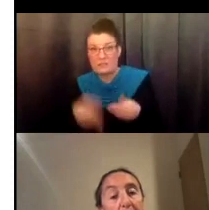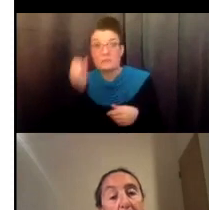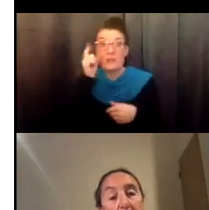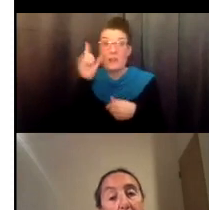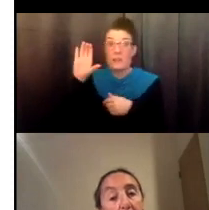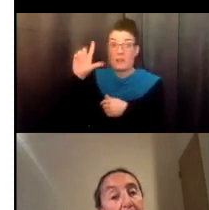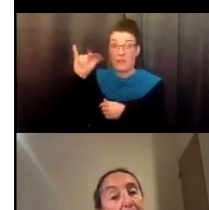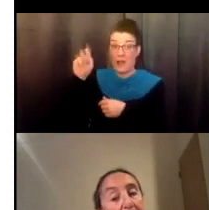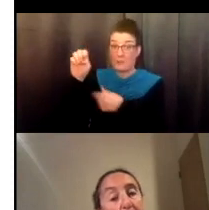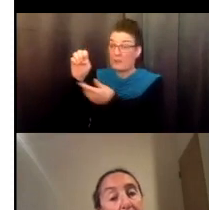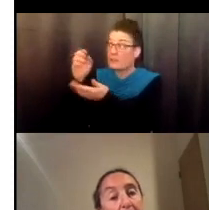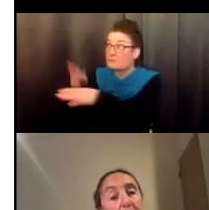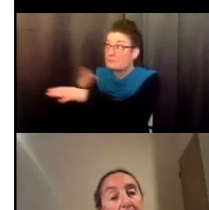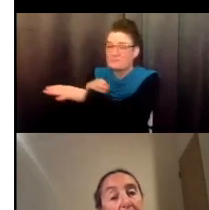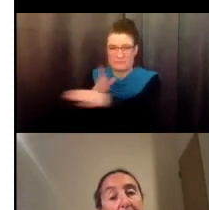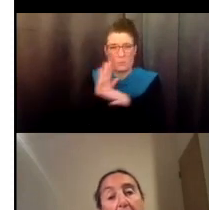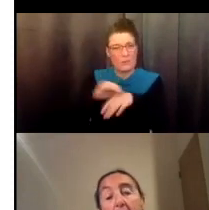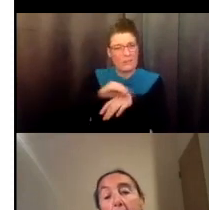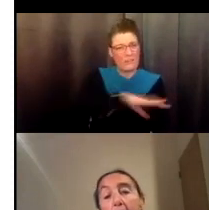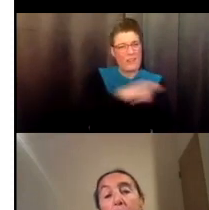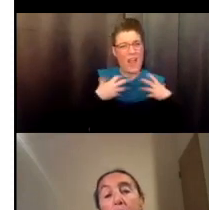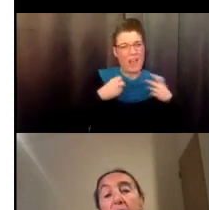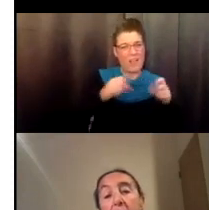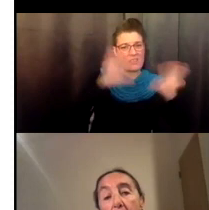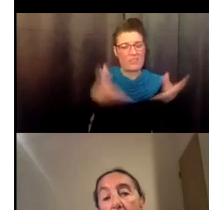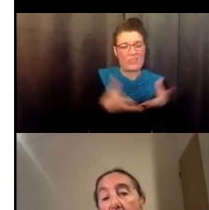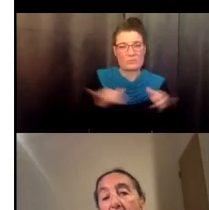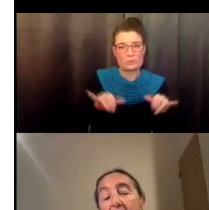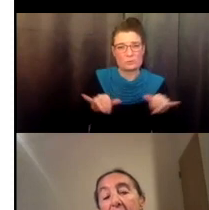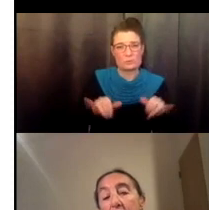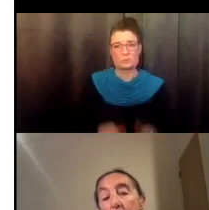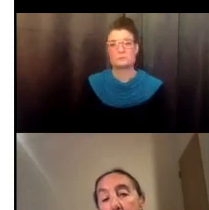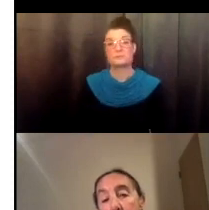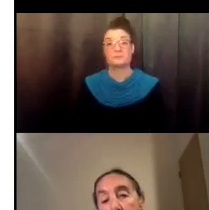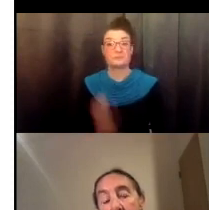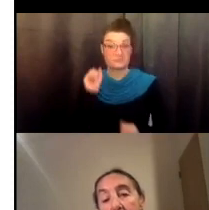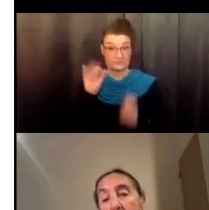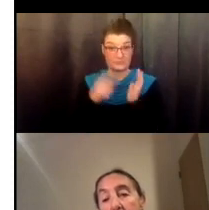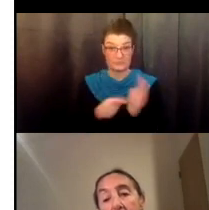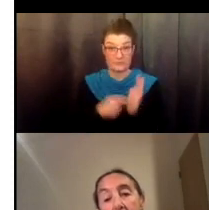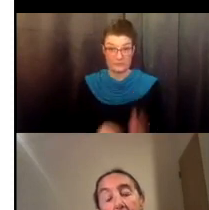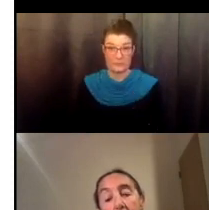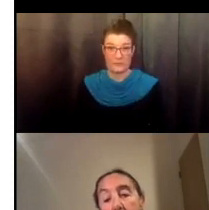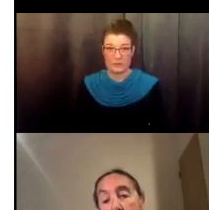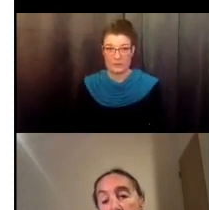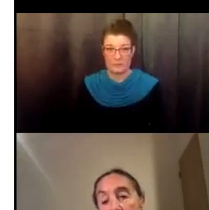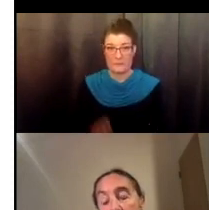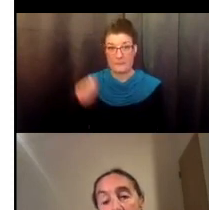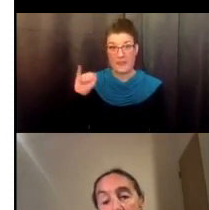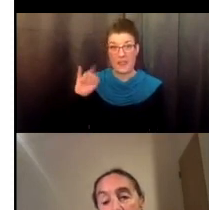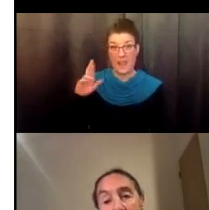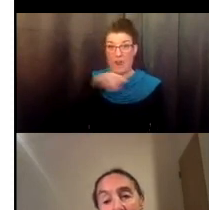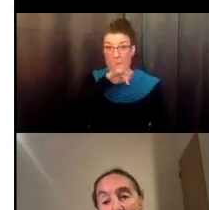I mentioned. So I'll just give a few examples of that. We know that air pollution from